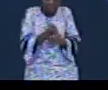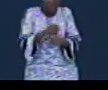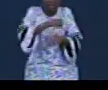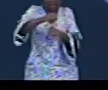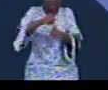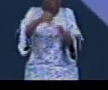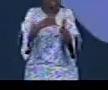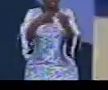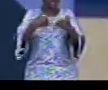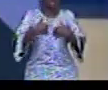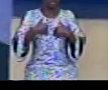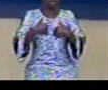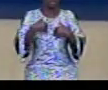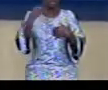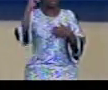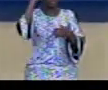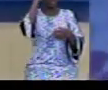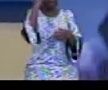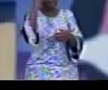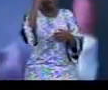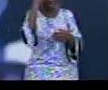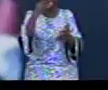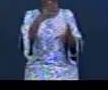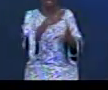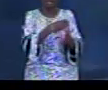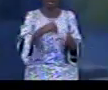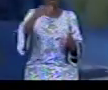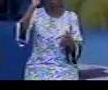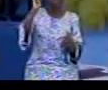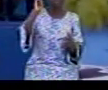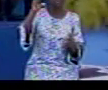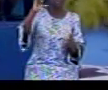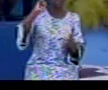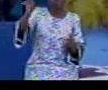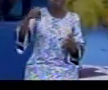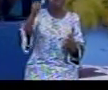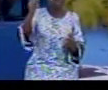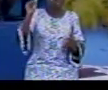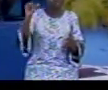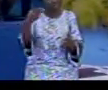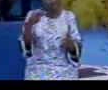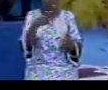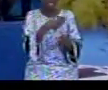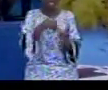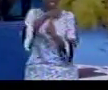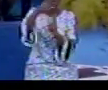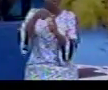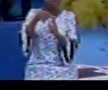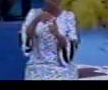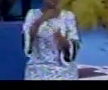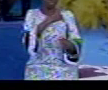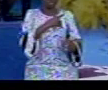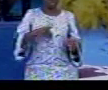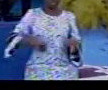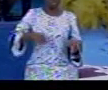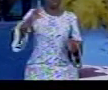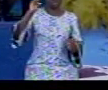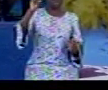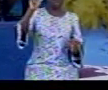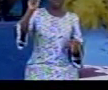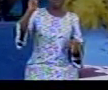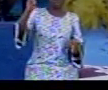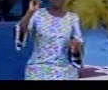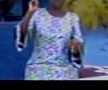a purpose, and Elisha had a purpose, and when David was anointed, it had a